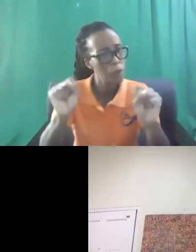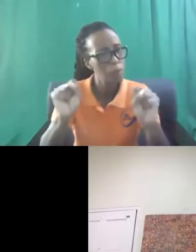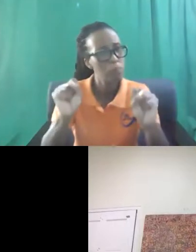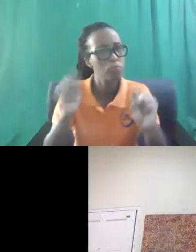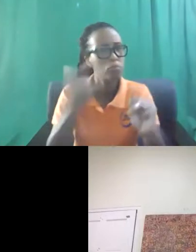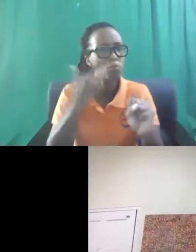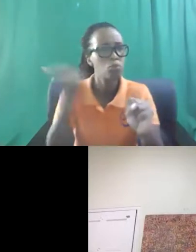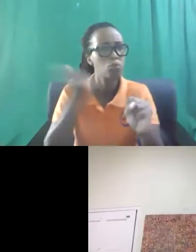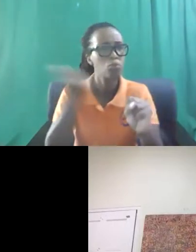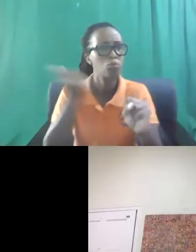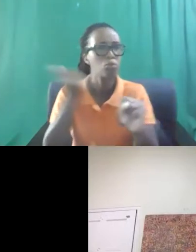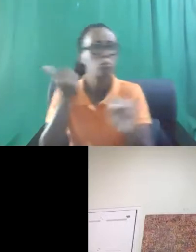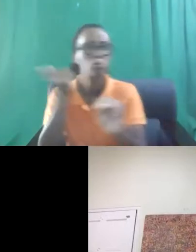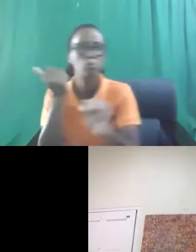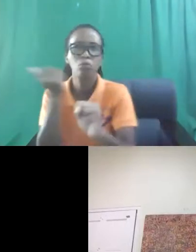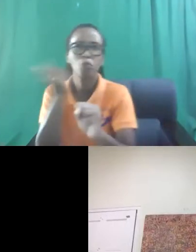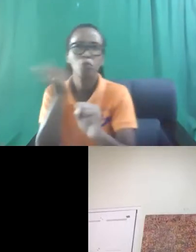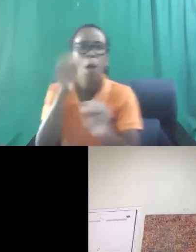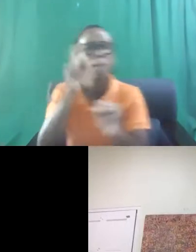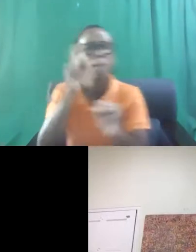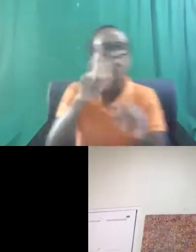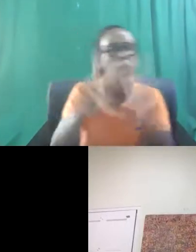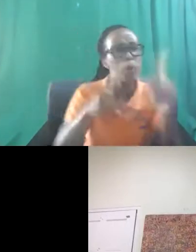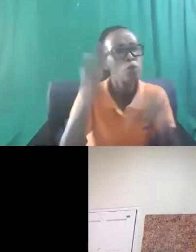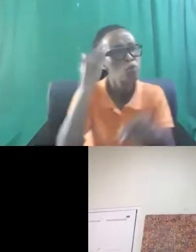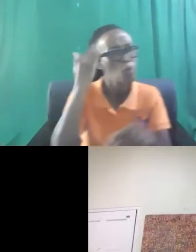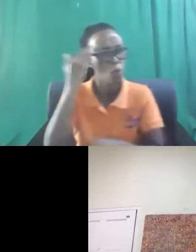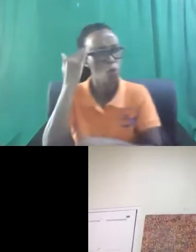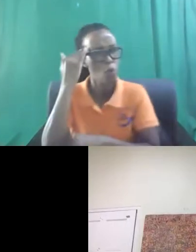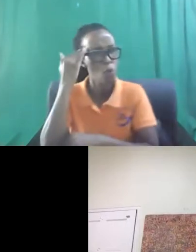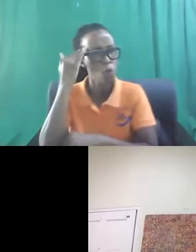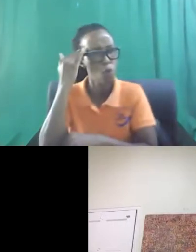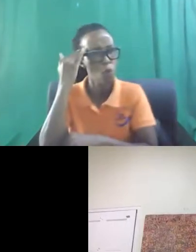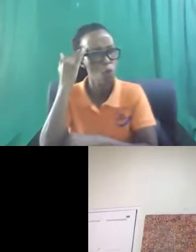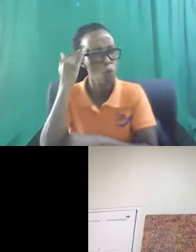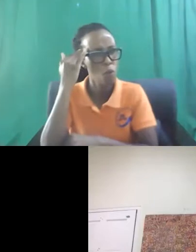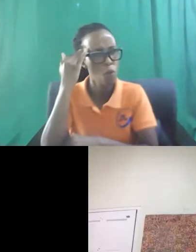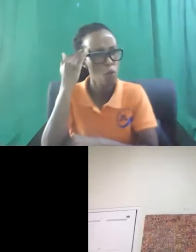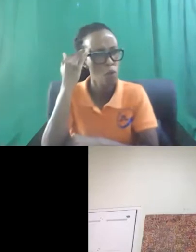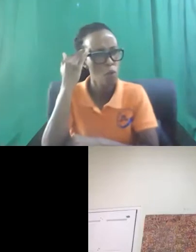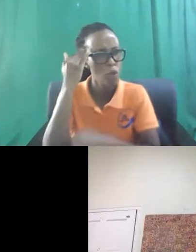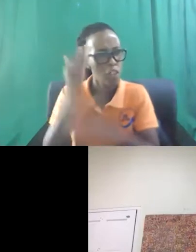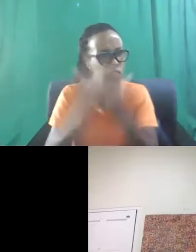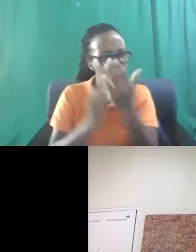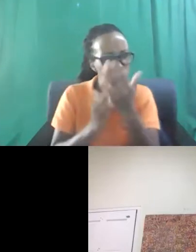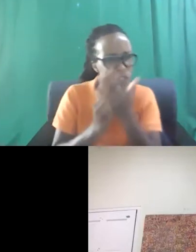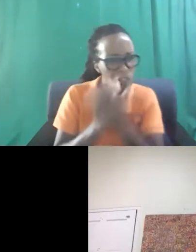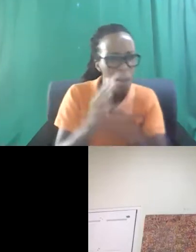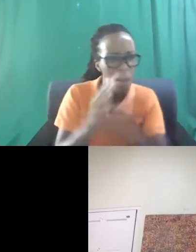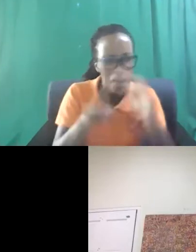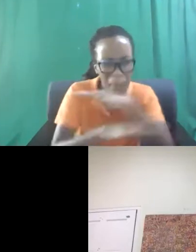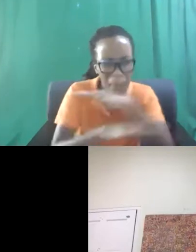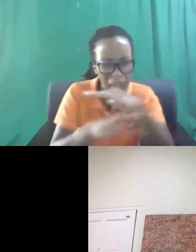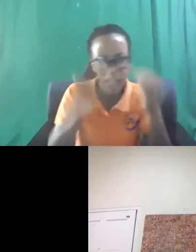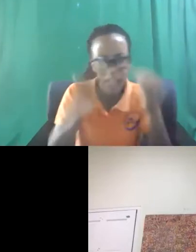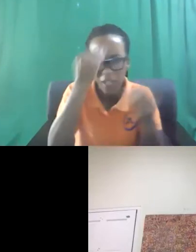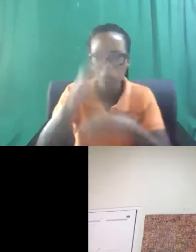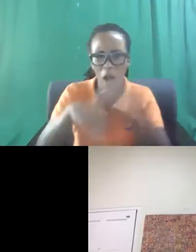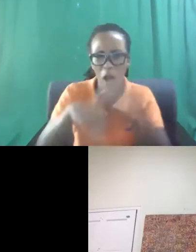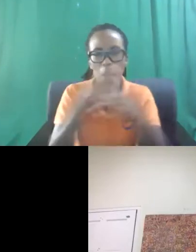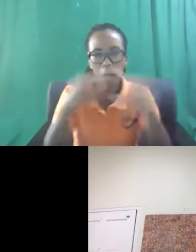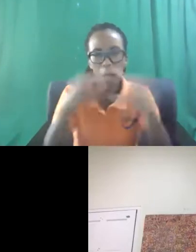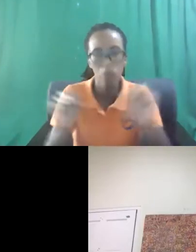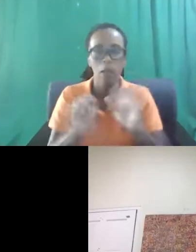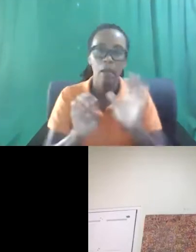that should be general knowledge, but mostly isn't. yeah, So there's lots of basic things that we know as linguists,